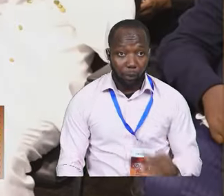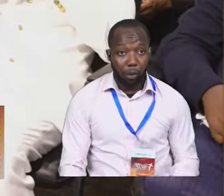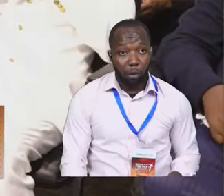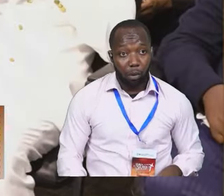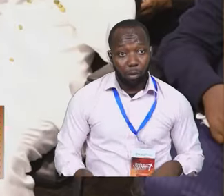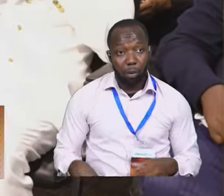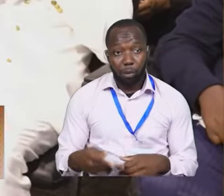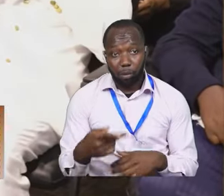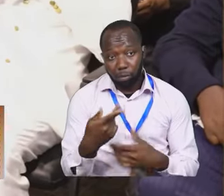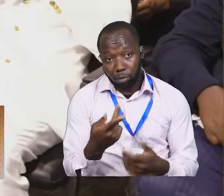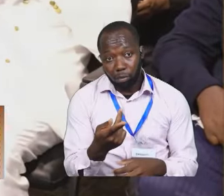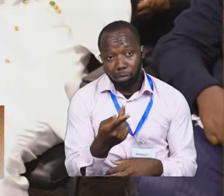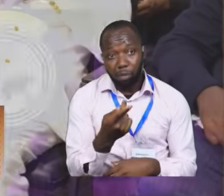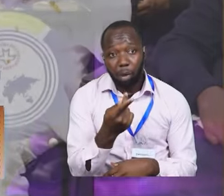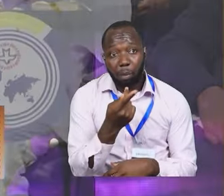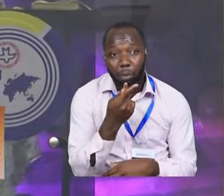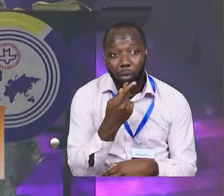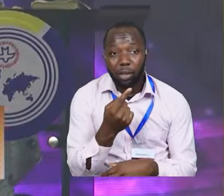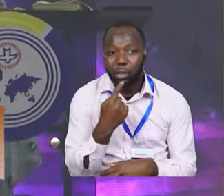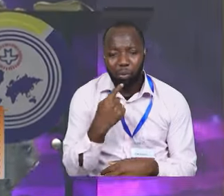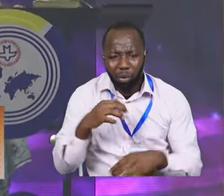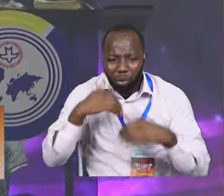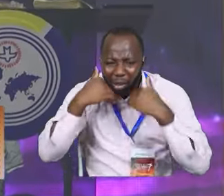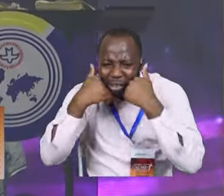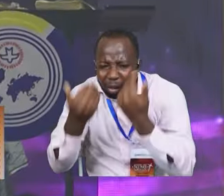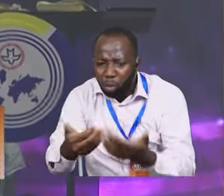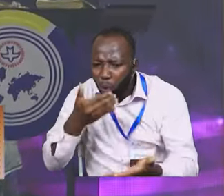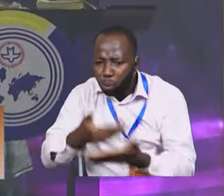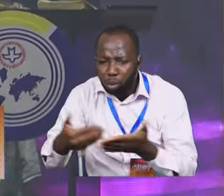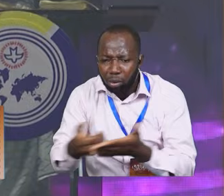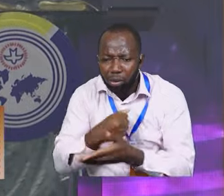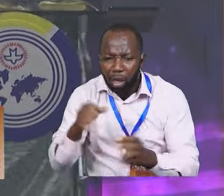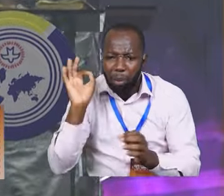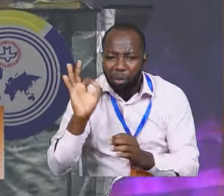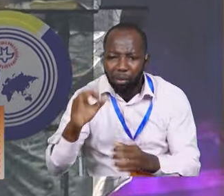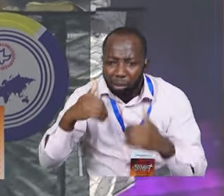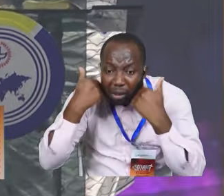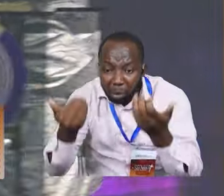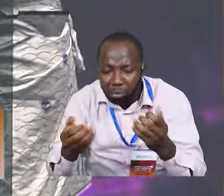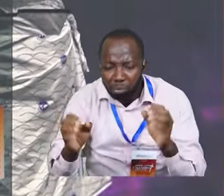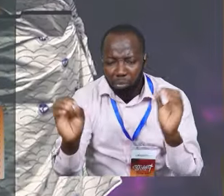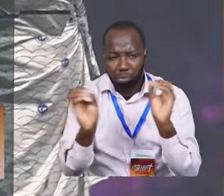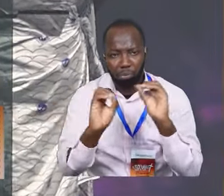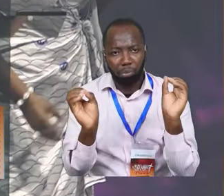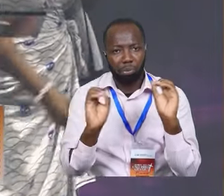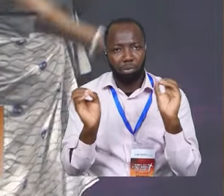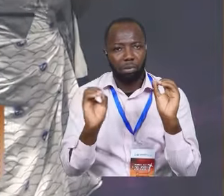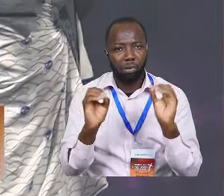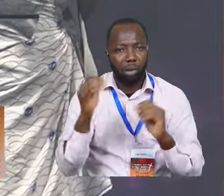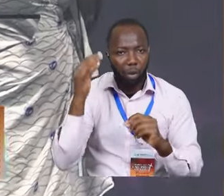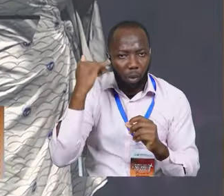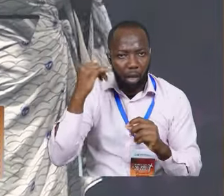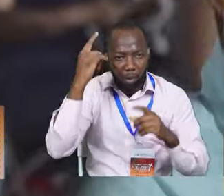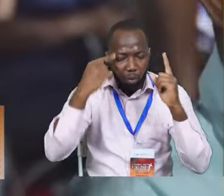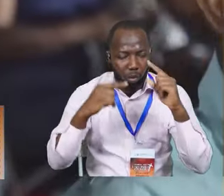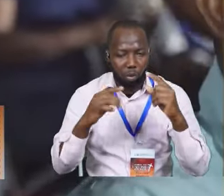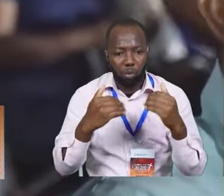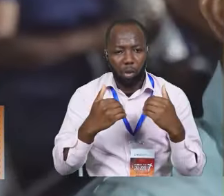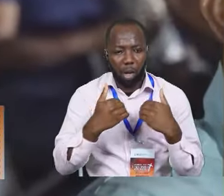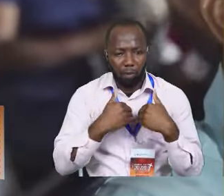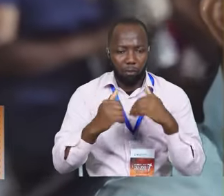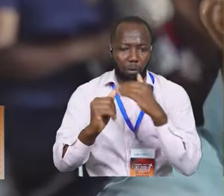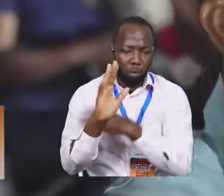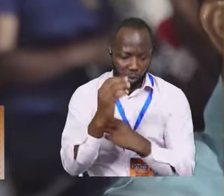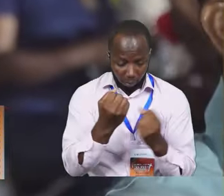Paul said that we are not ashamed of the gospel of Jesus. Because